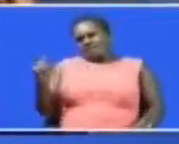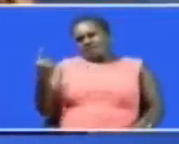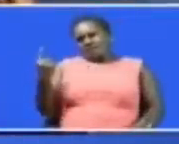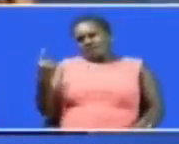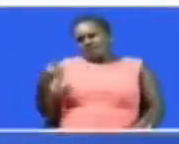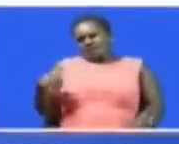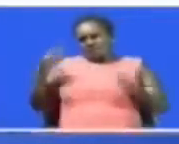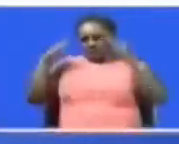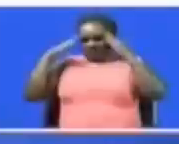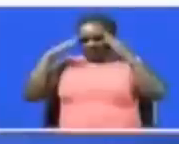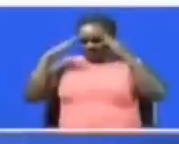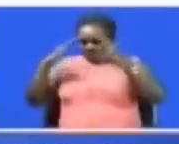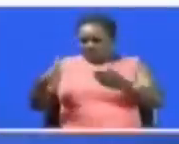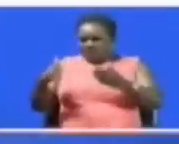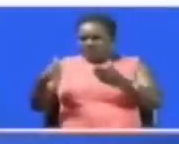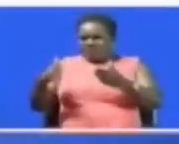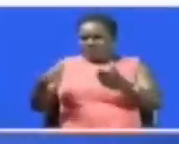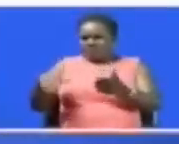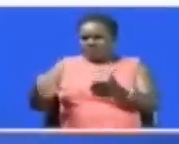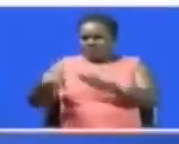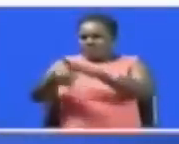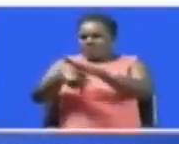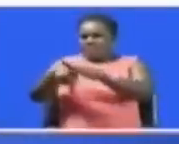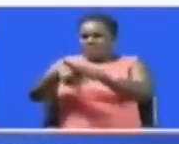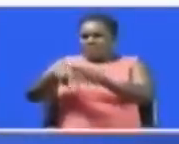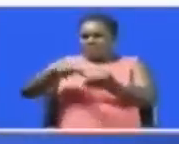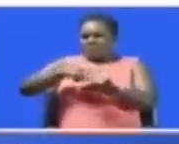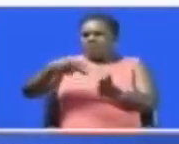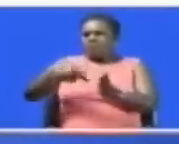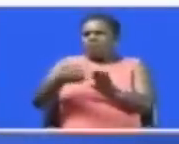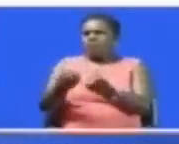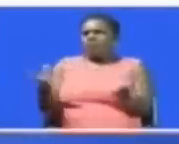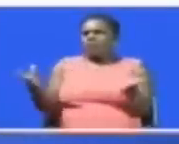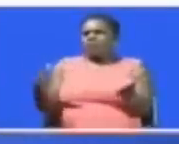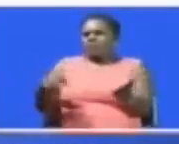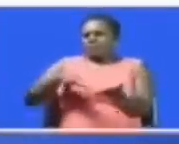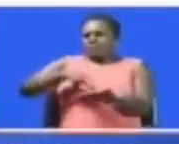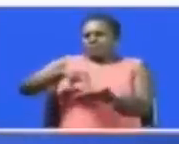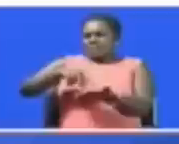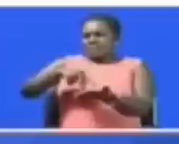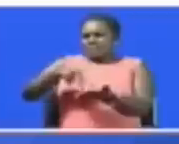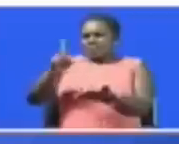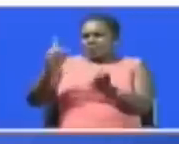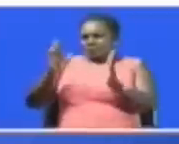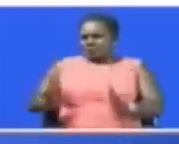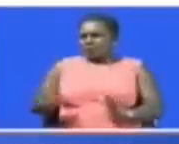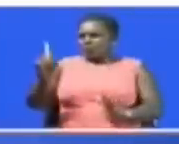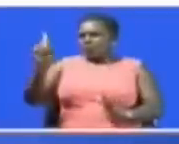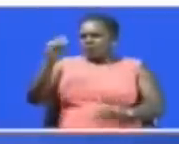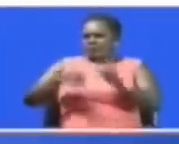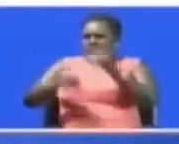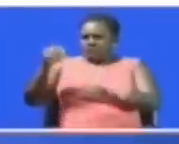our constitution is based on the primary principle. You know, there are a lot of principles, but the primary principle is one person, one